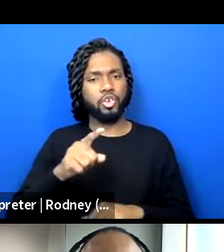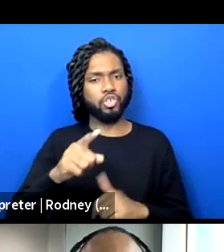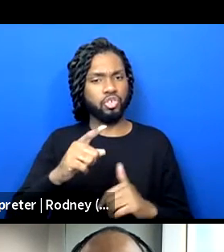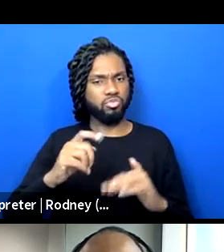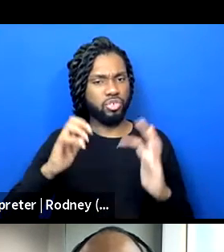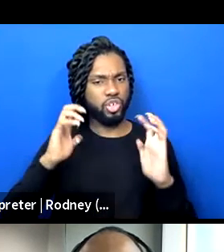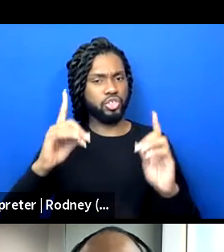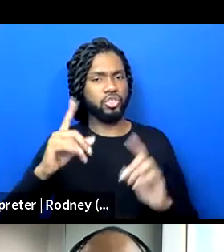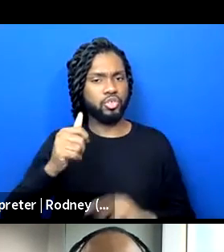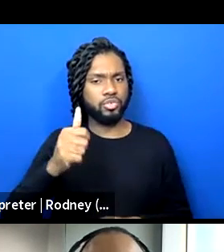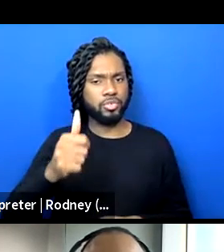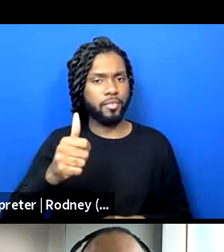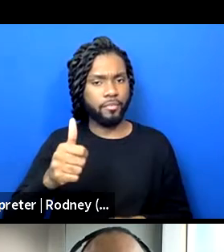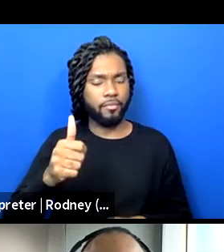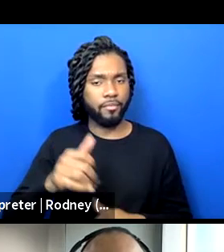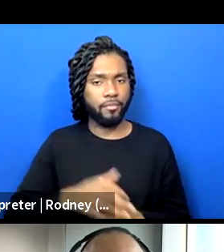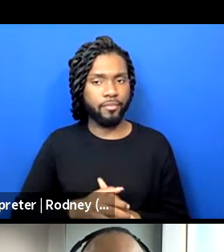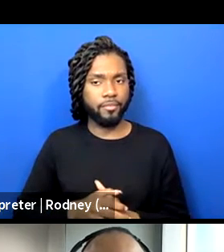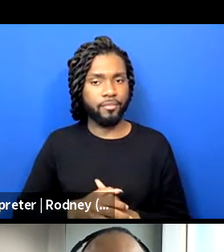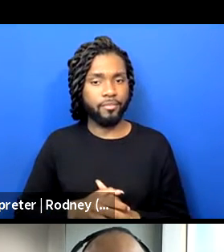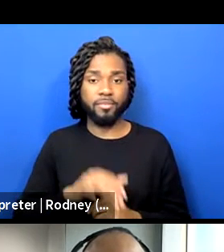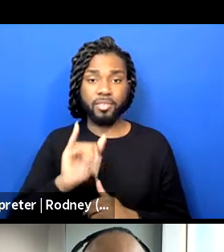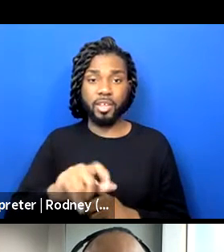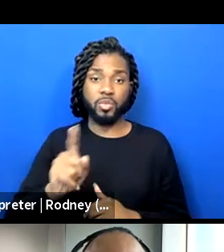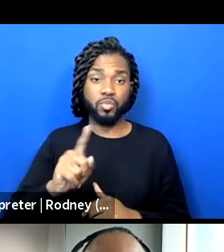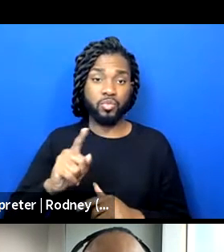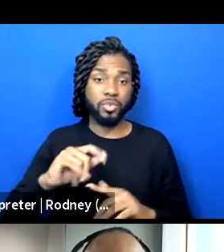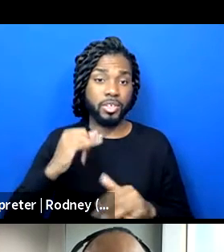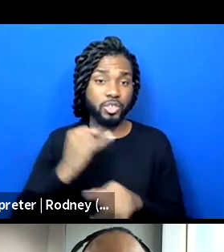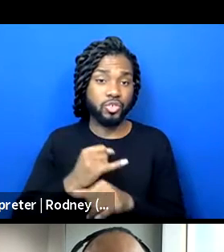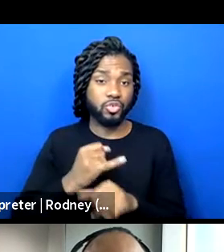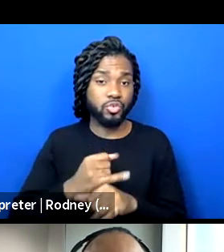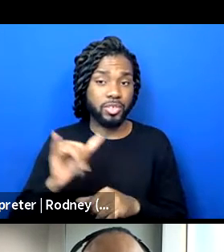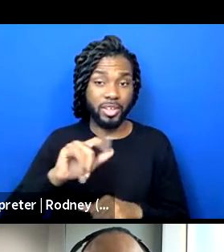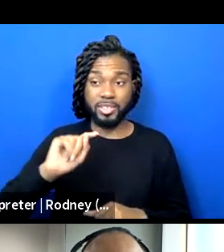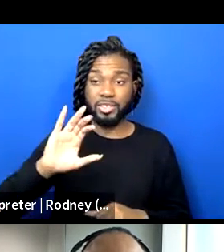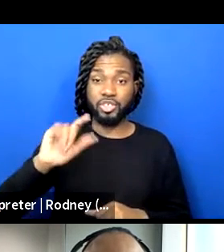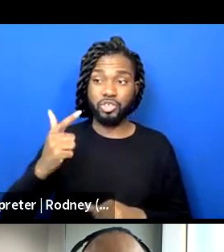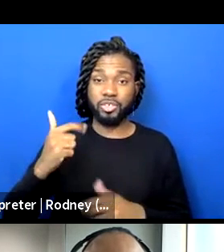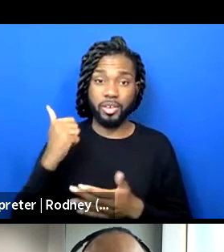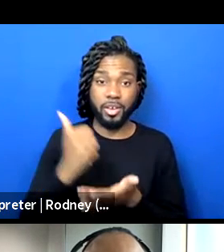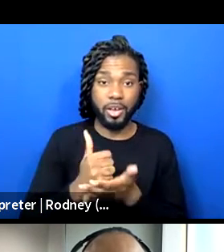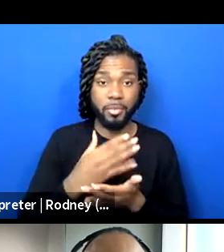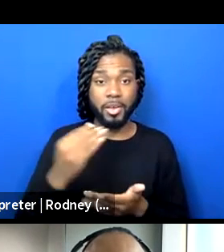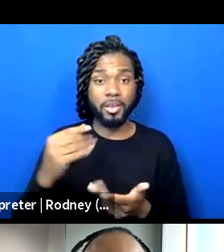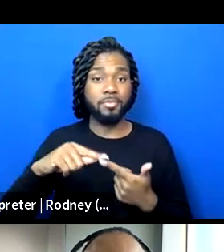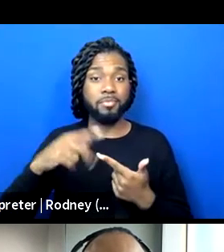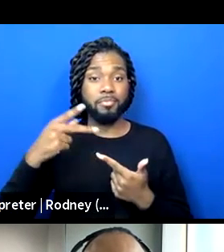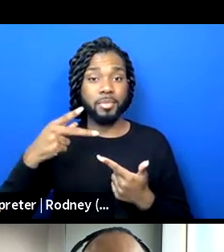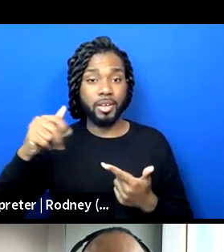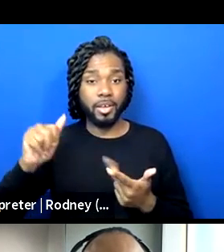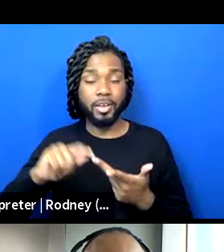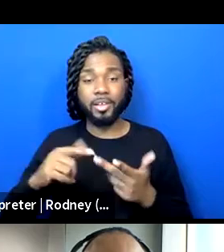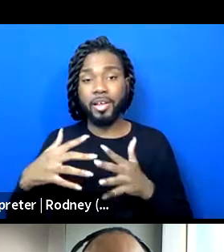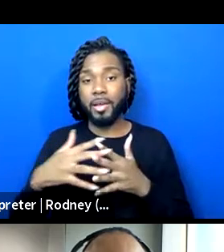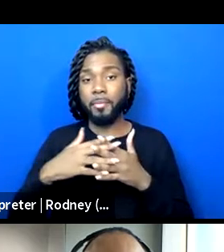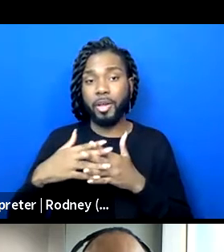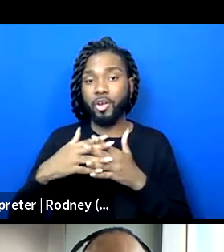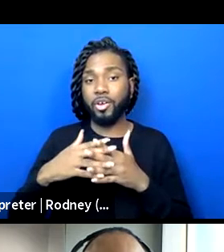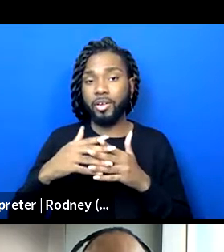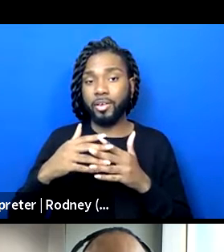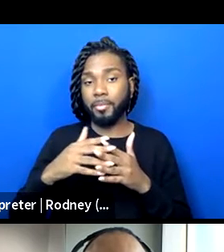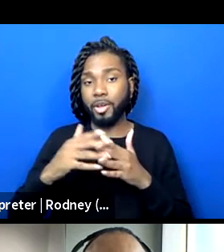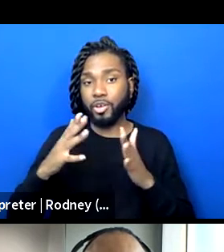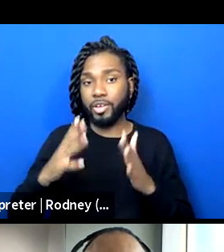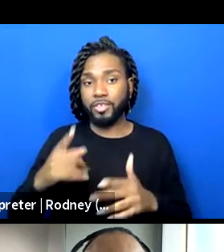educated? That's where institutions like TCG come in, and PAA, and Americans for the Arts, and Be an Arts